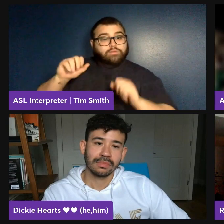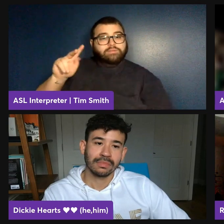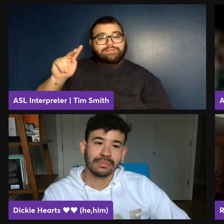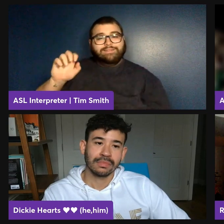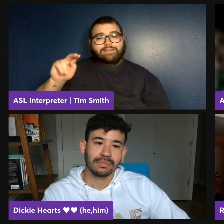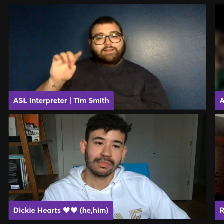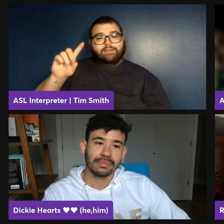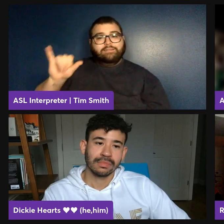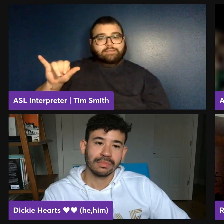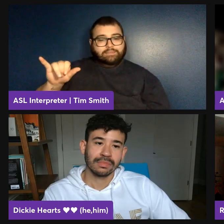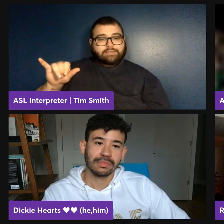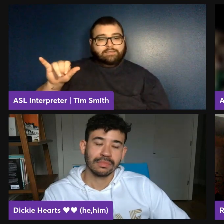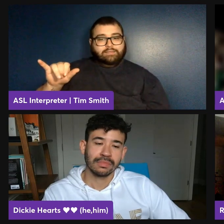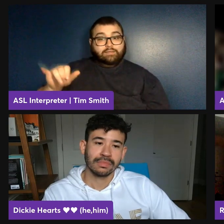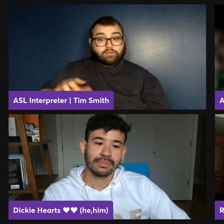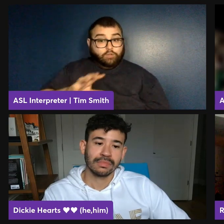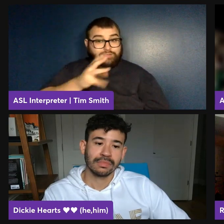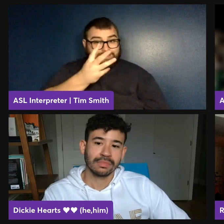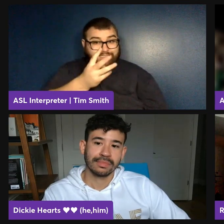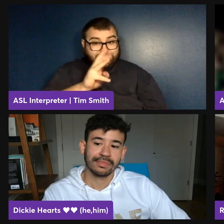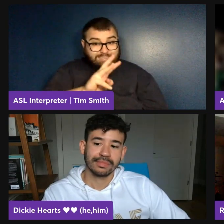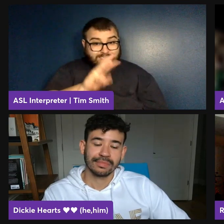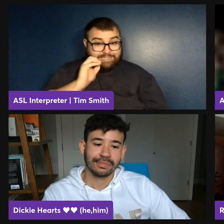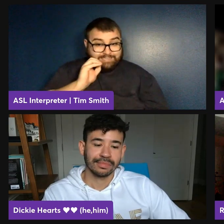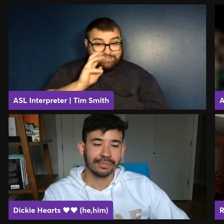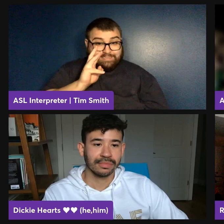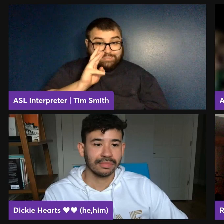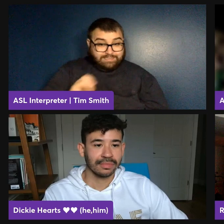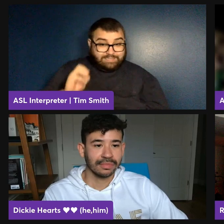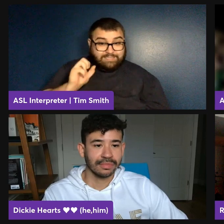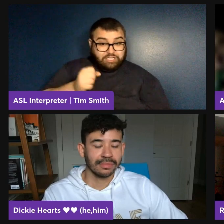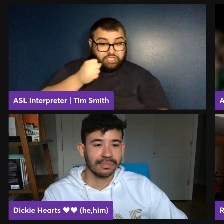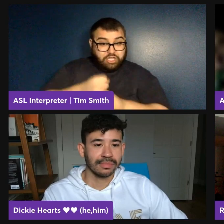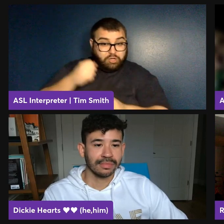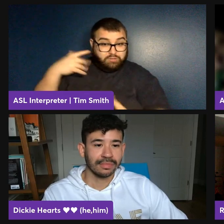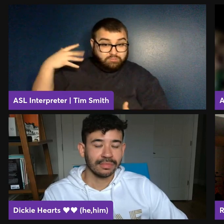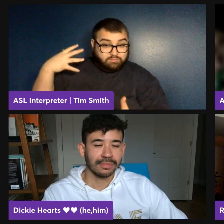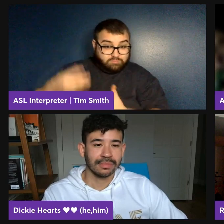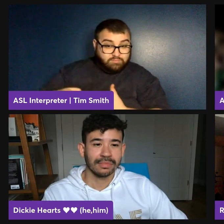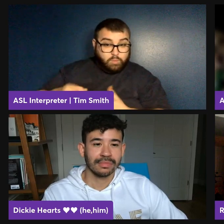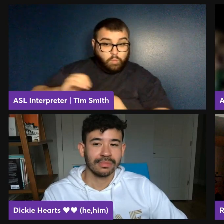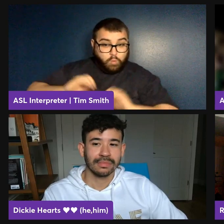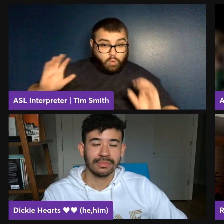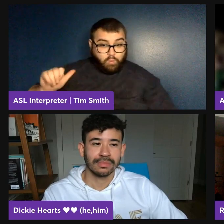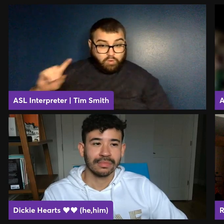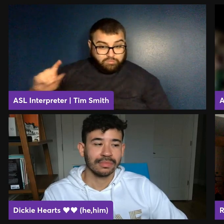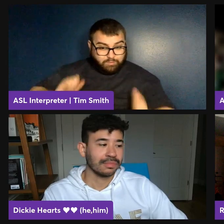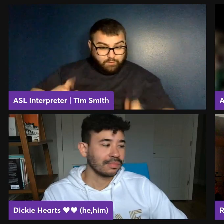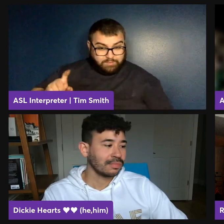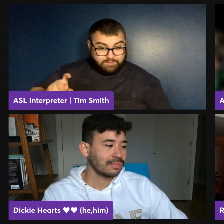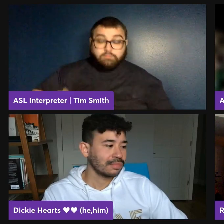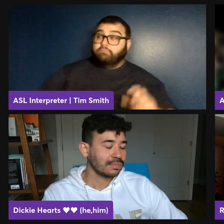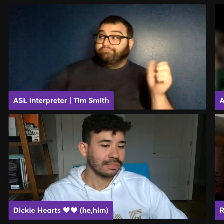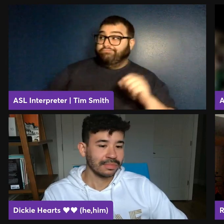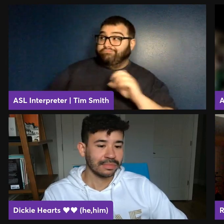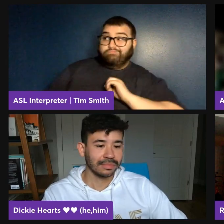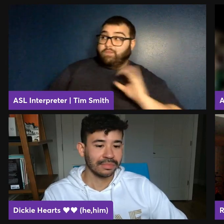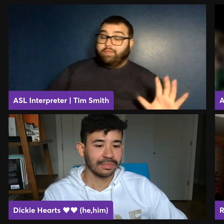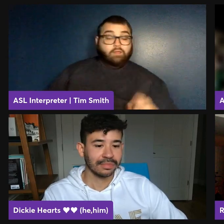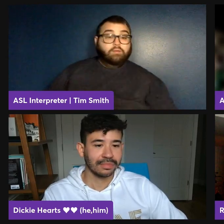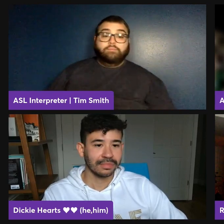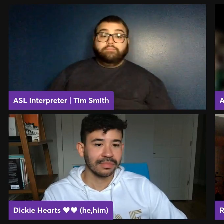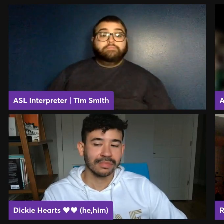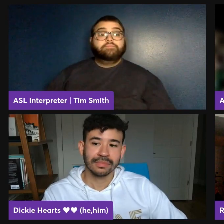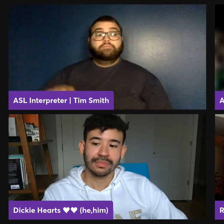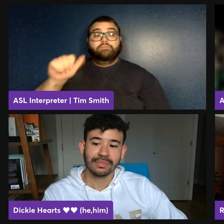Is it 60 years? 60 I years? Did, 60. Hmm. So audio description is something